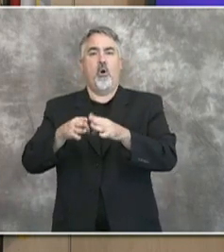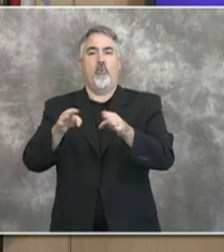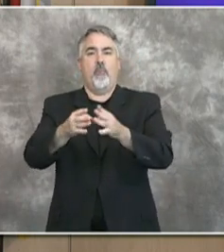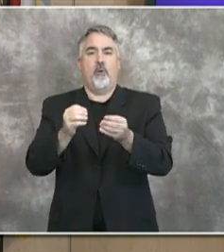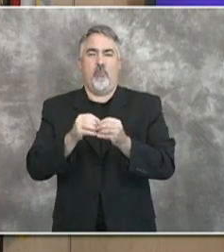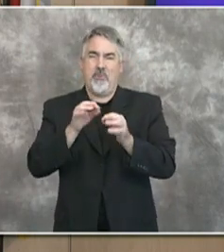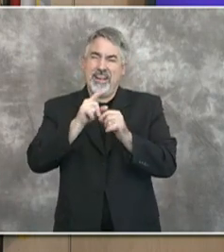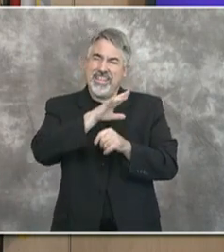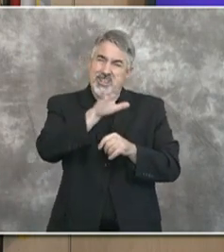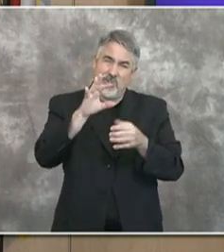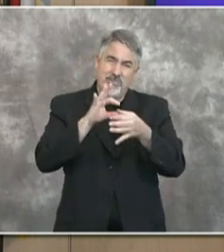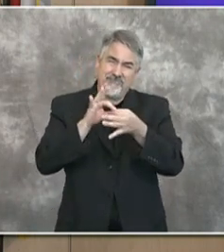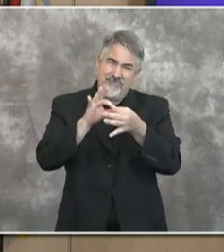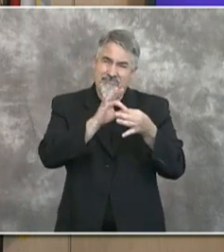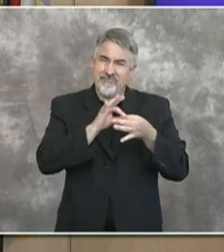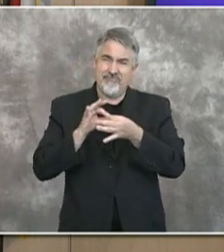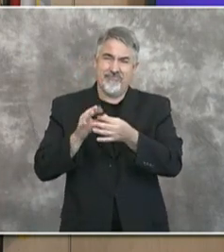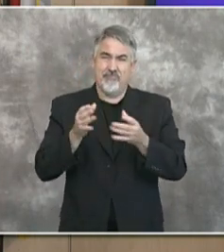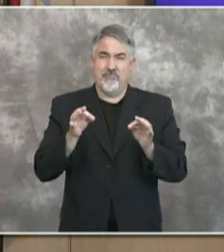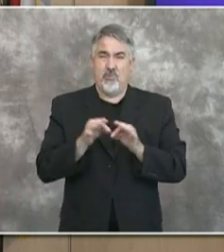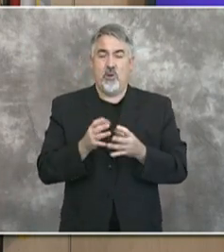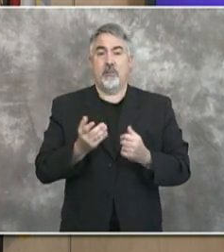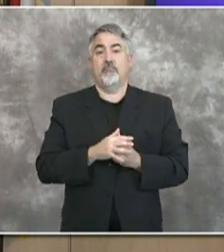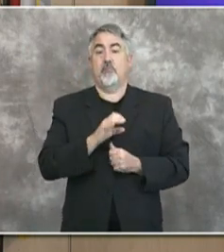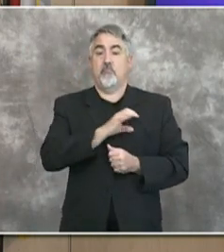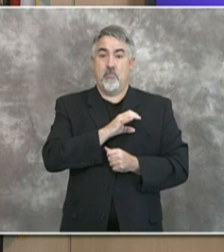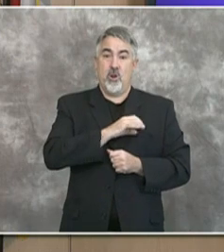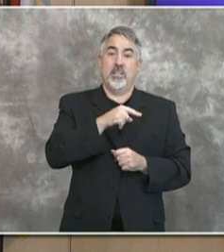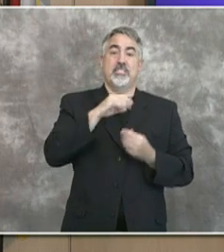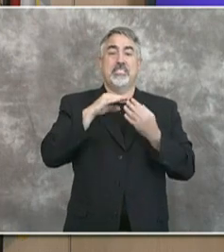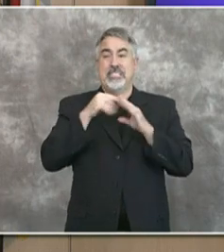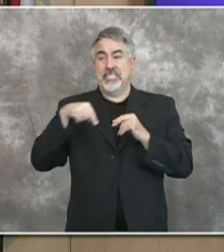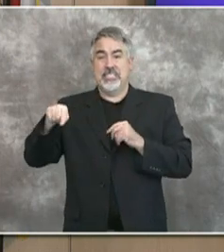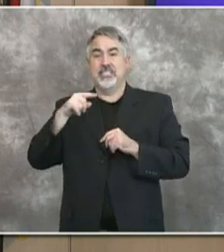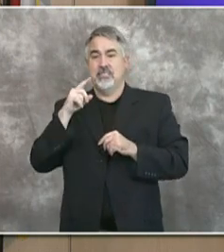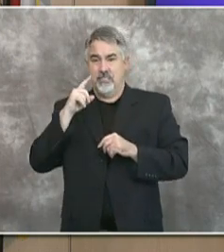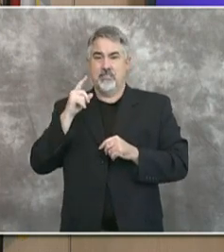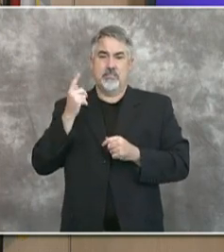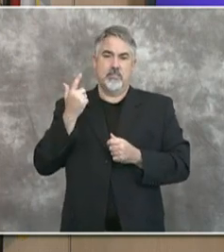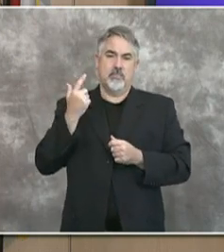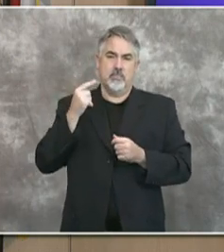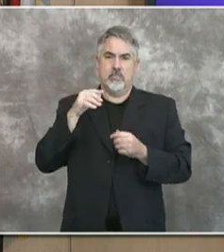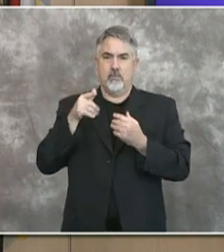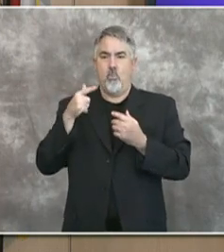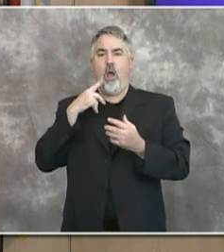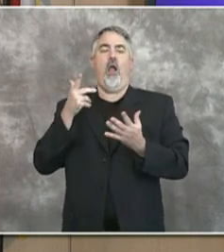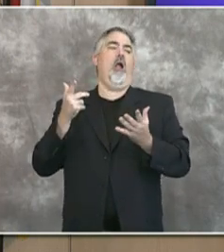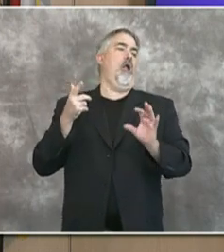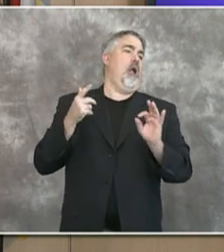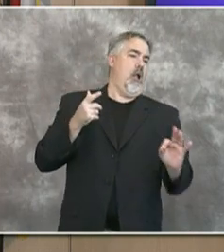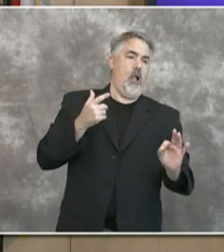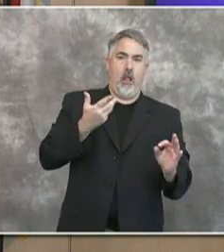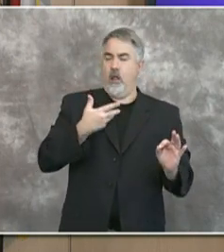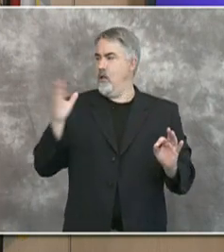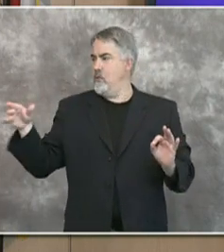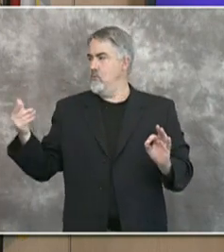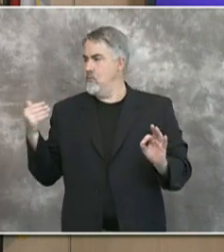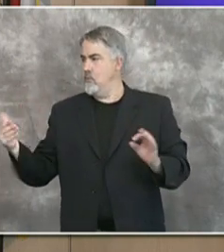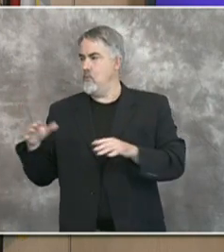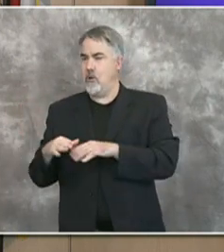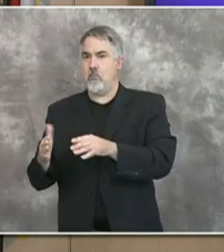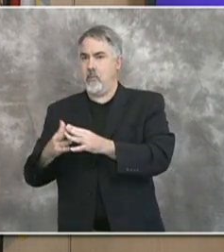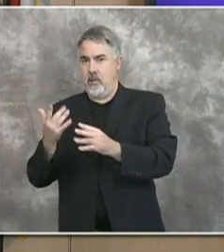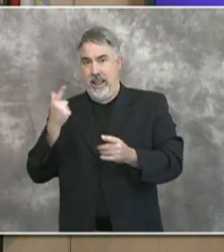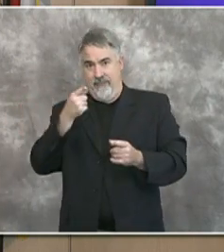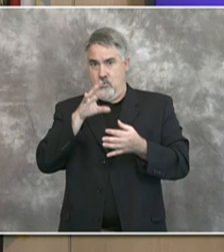the lifeguards and the law enforcement officers and the city officials much easier. Ensure physical distancing. Cover your